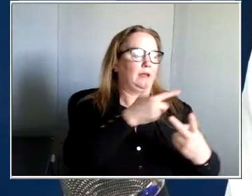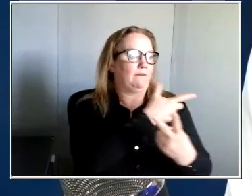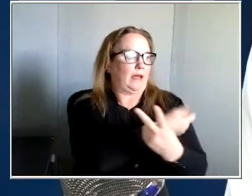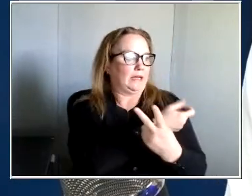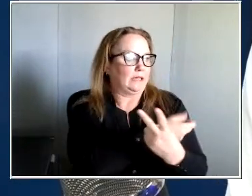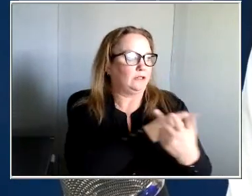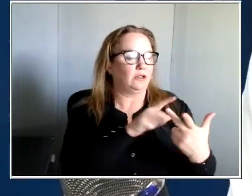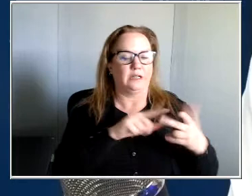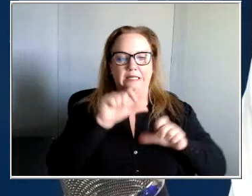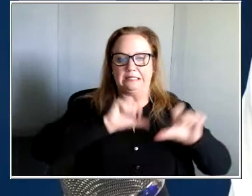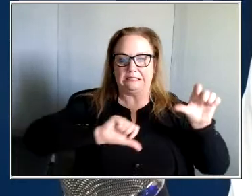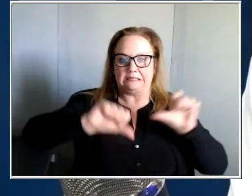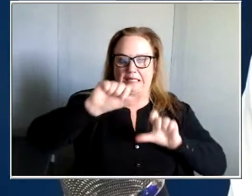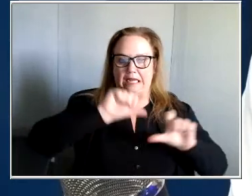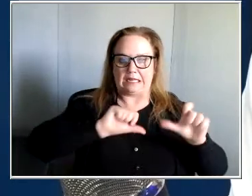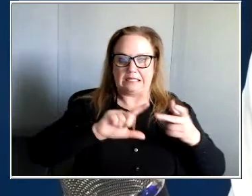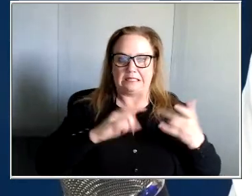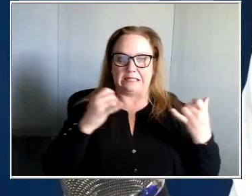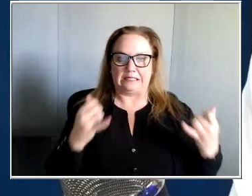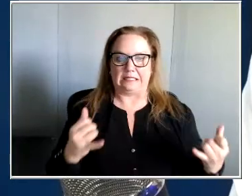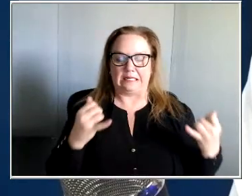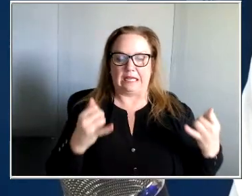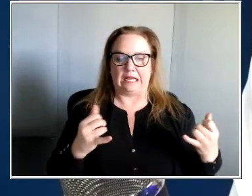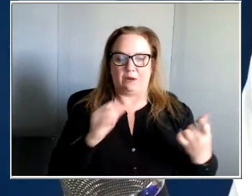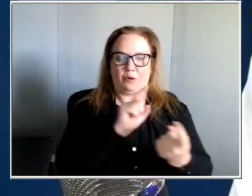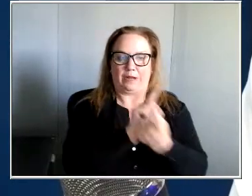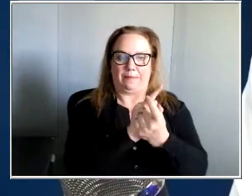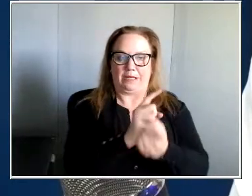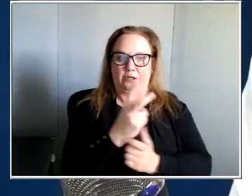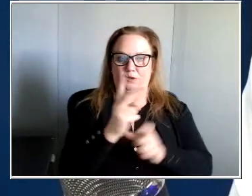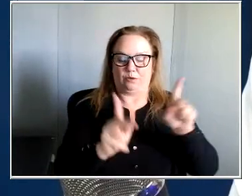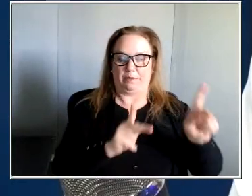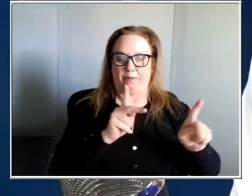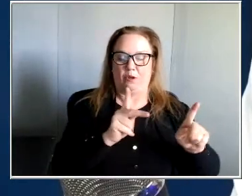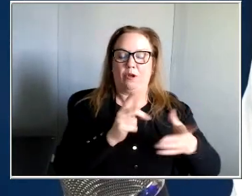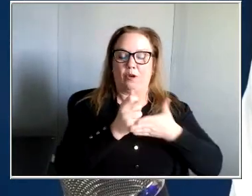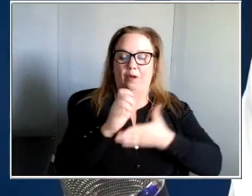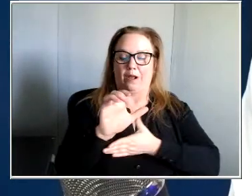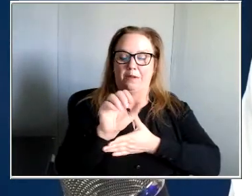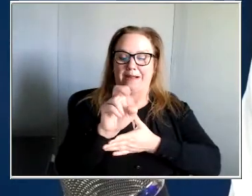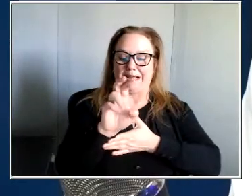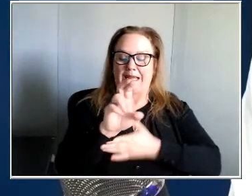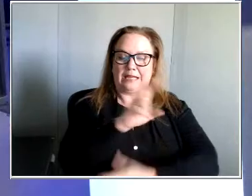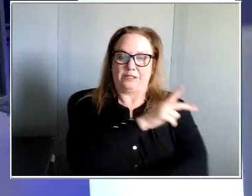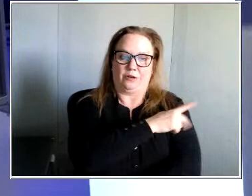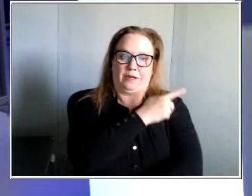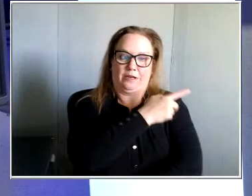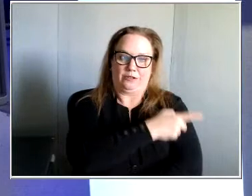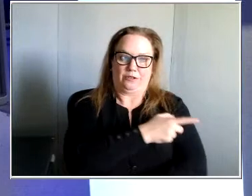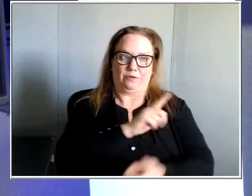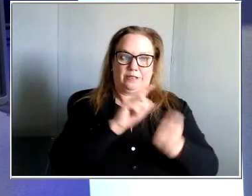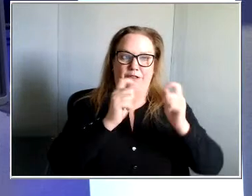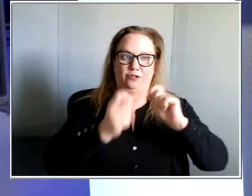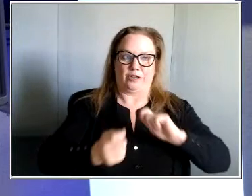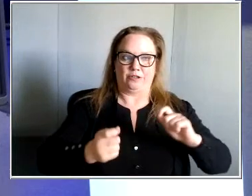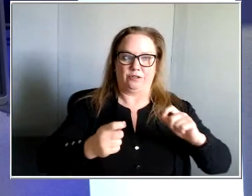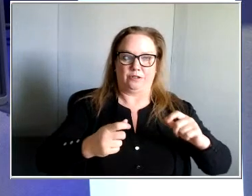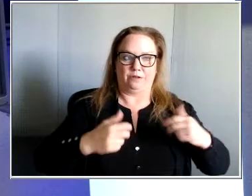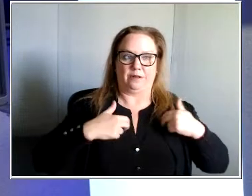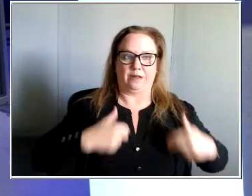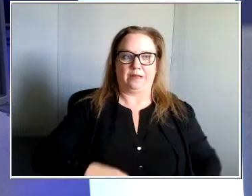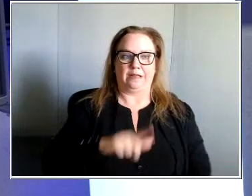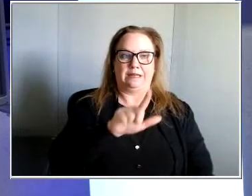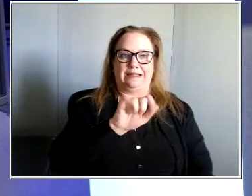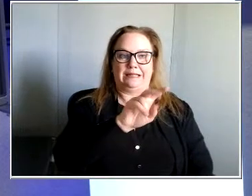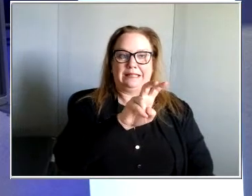science. But today, we're going to meet two people who help cancer patients cope with the changes to their body. Lizzie Wright is a